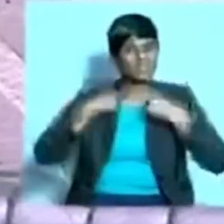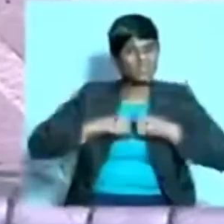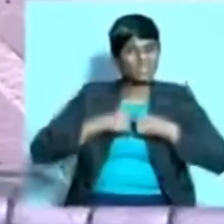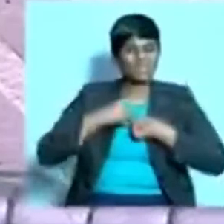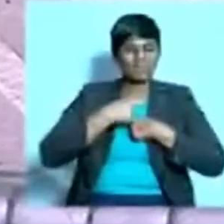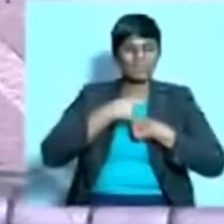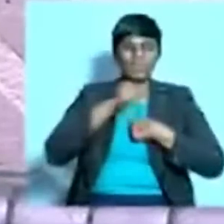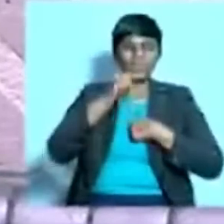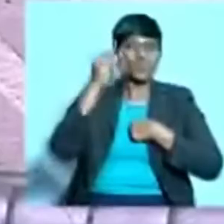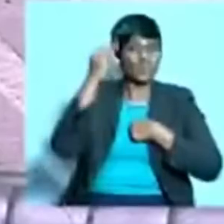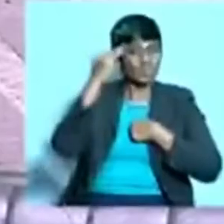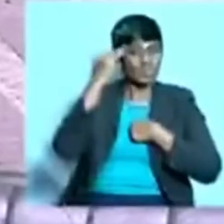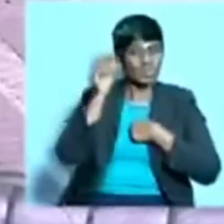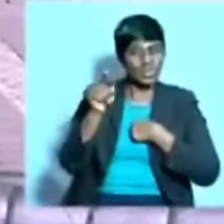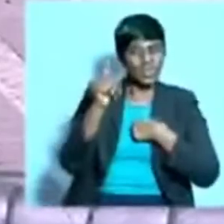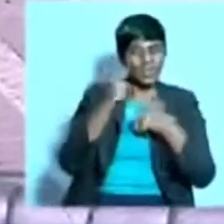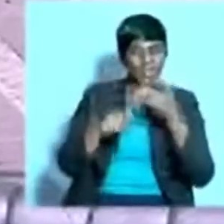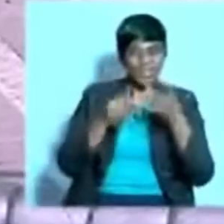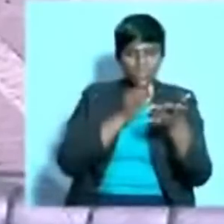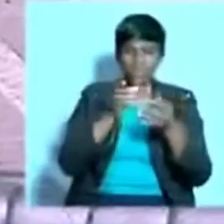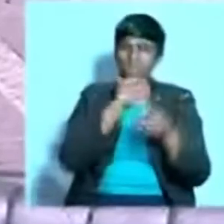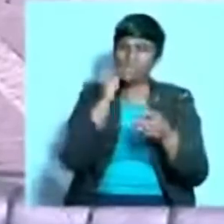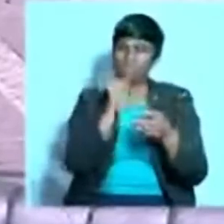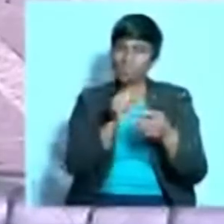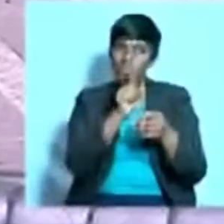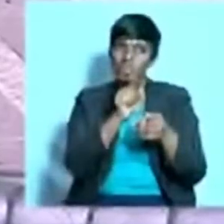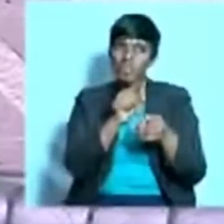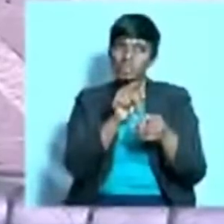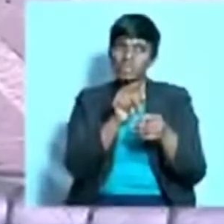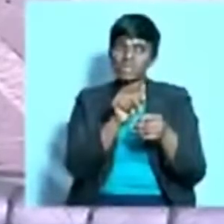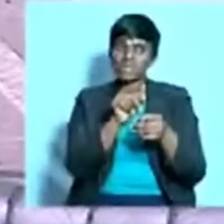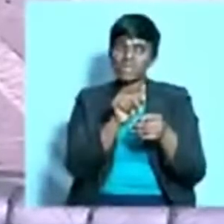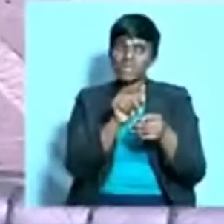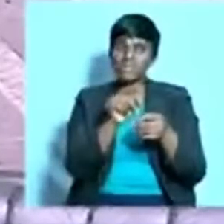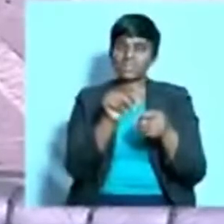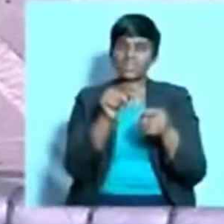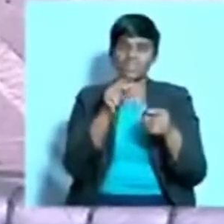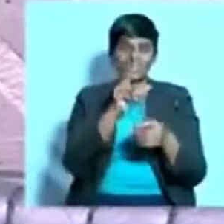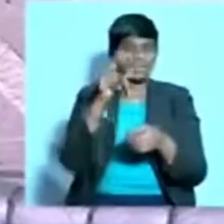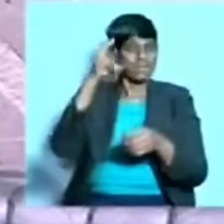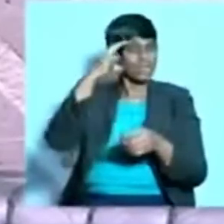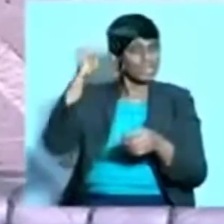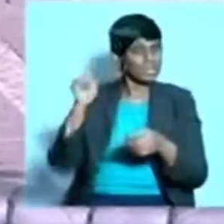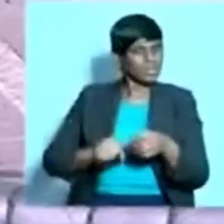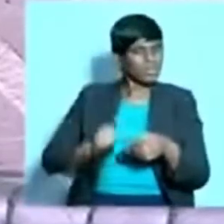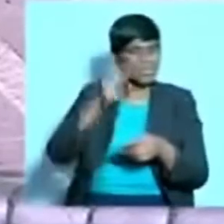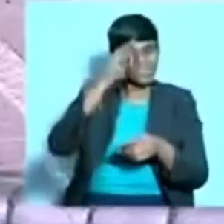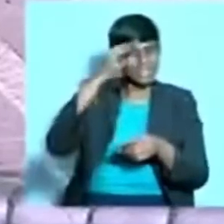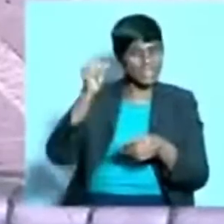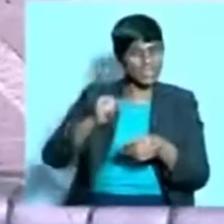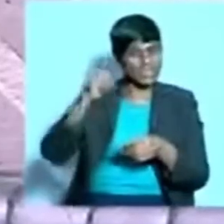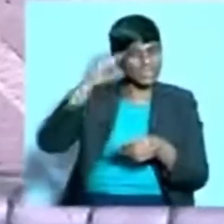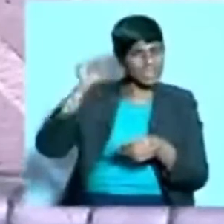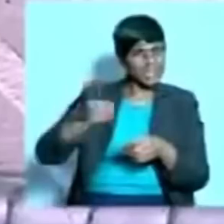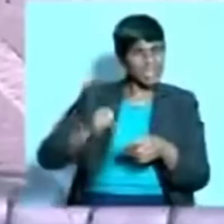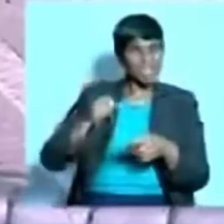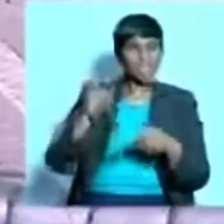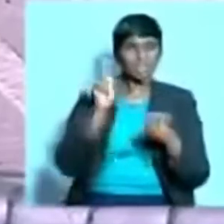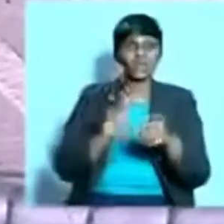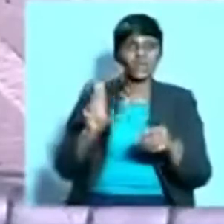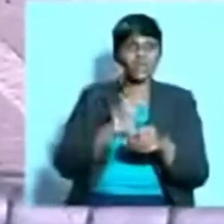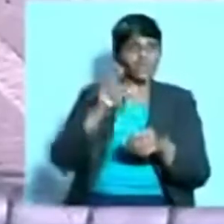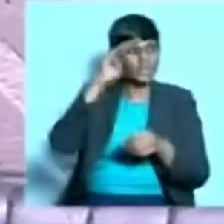don't know the current one, but the older one is 206. The security guard uniform the Minister of Local